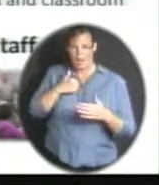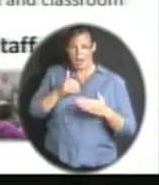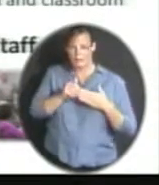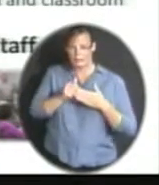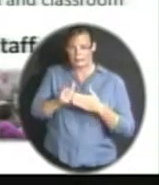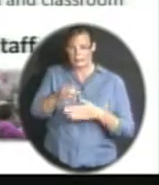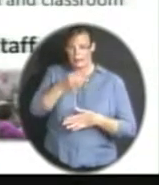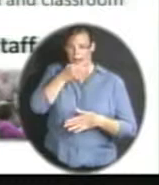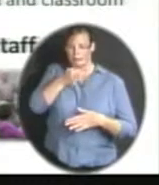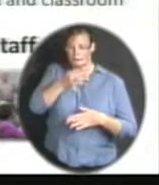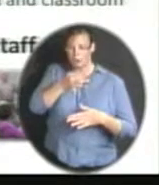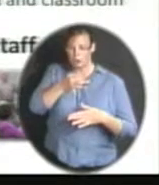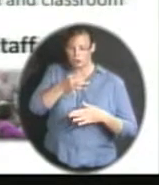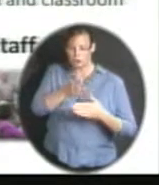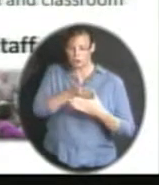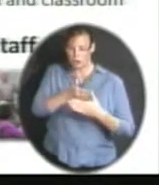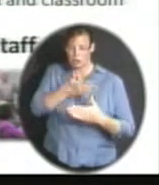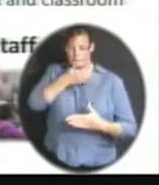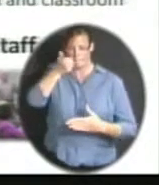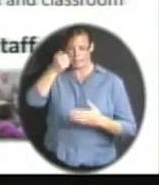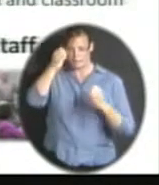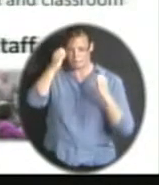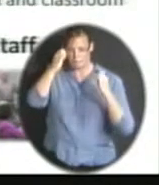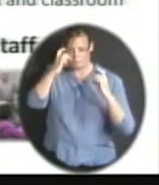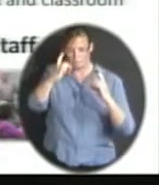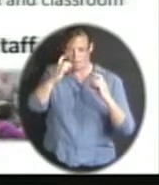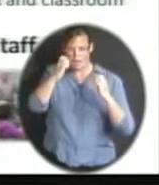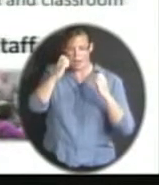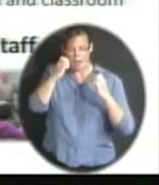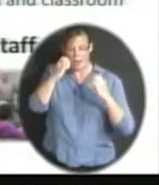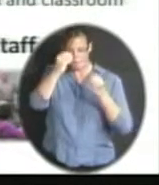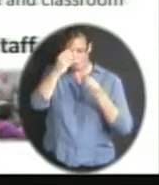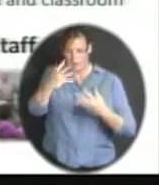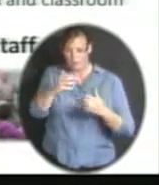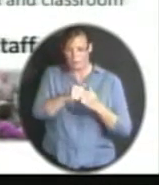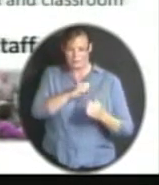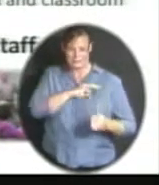experts sharing their best information with staff,